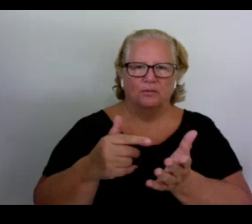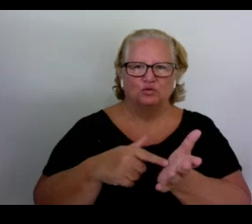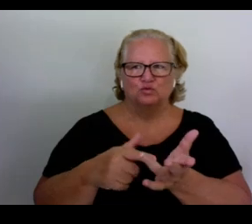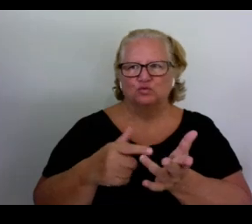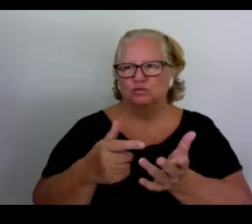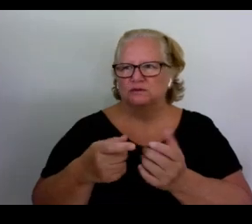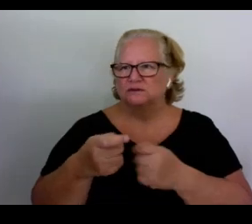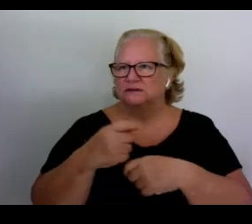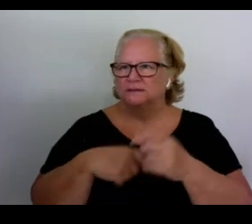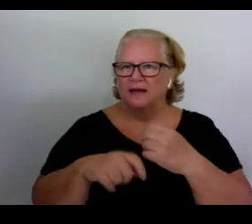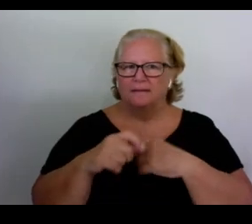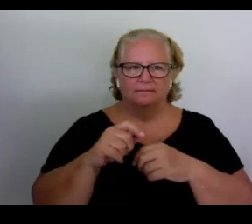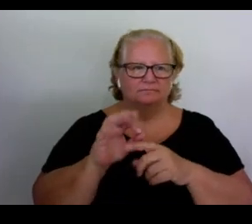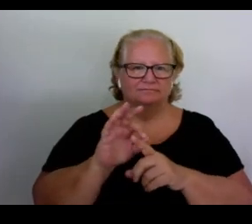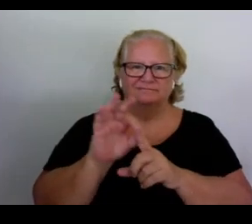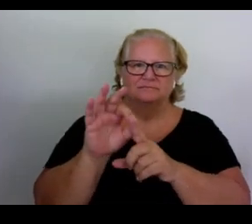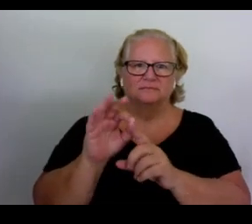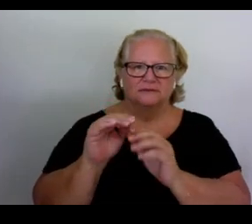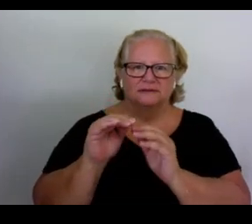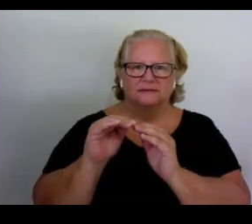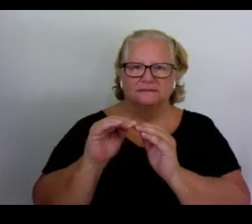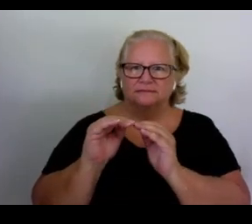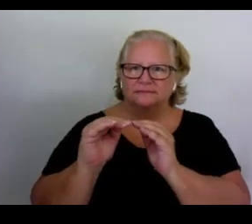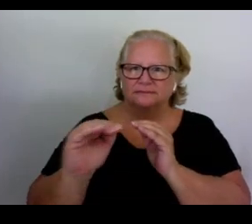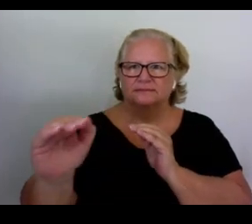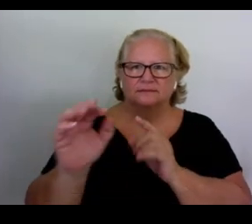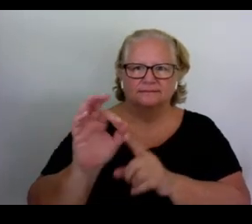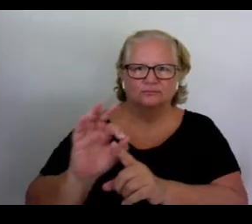stabilise themselves and then get back on track from there.